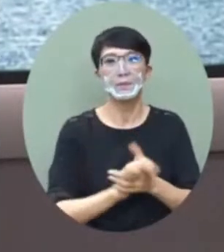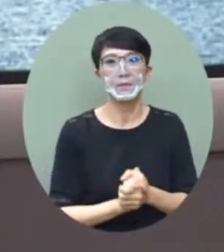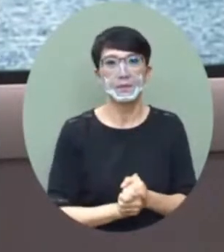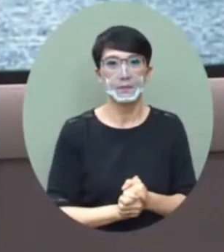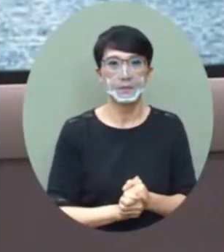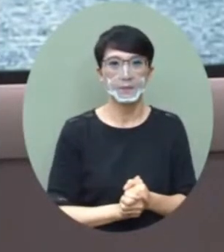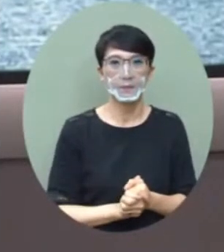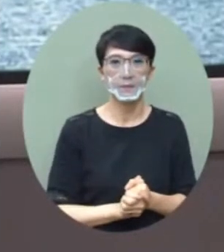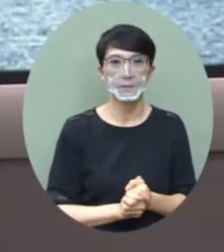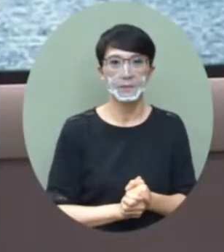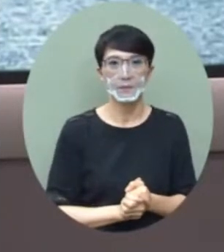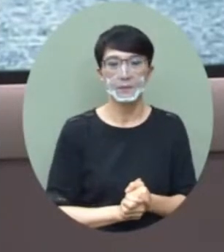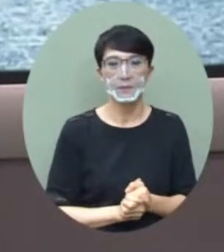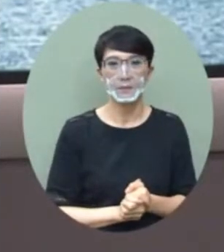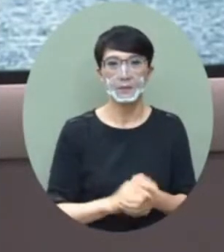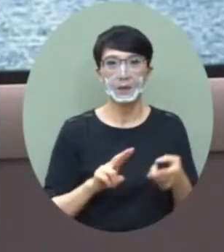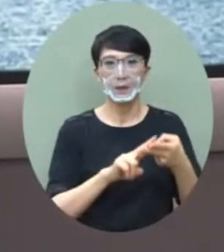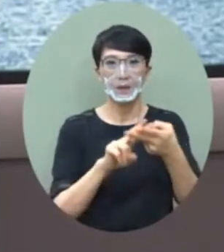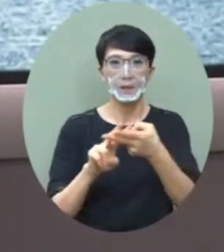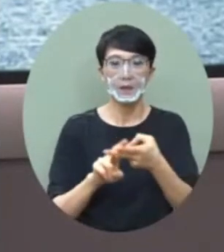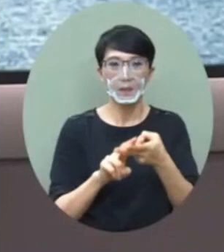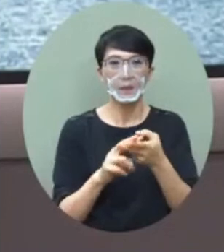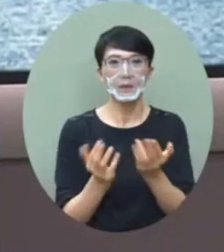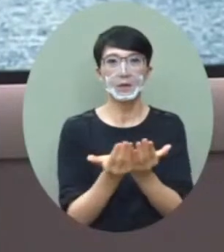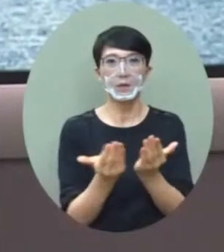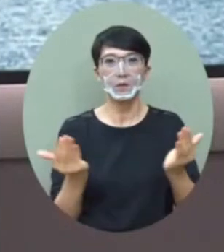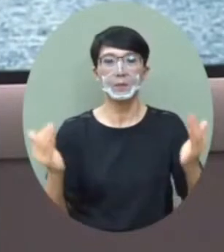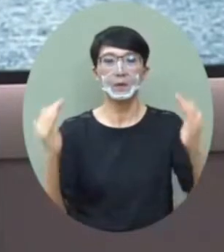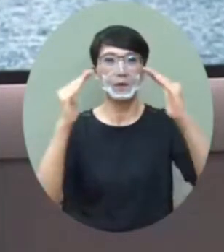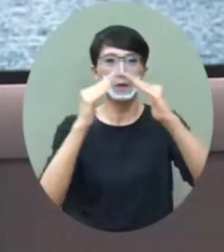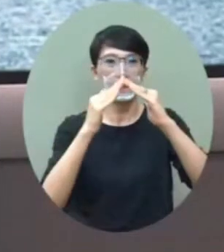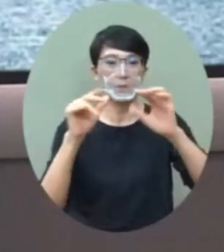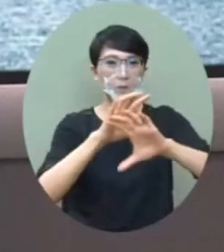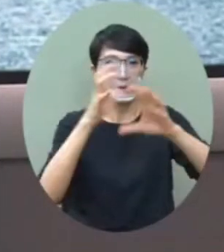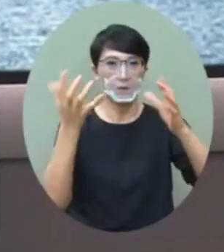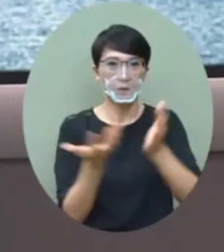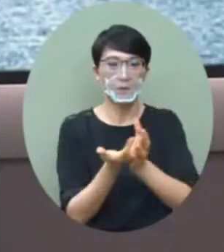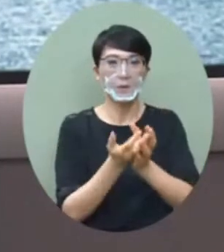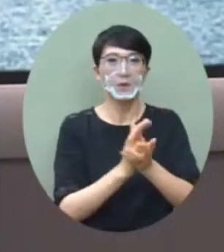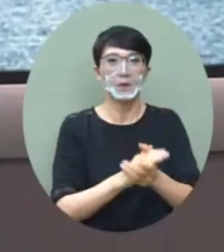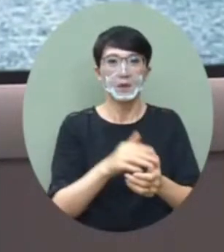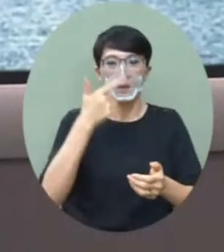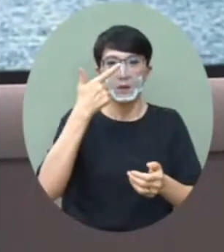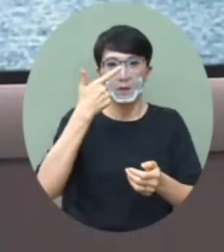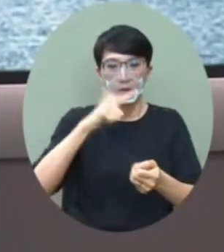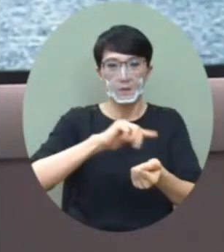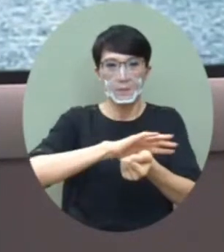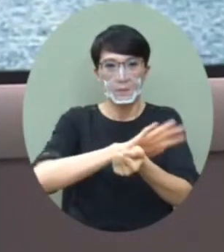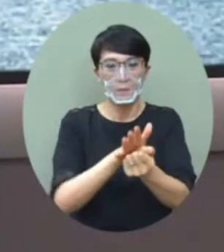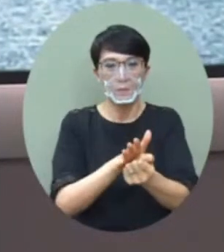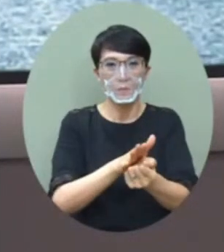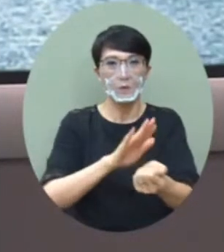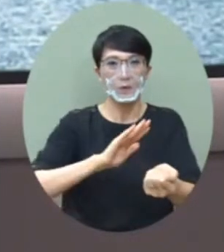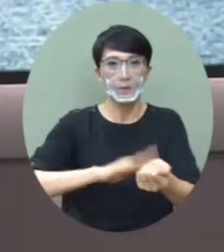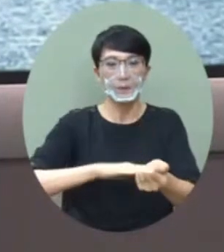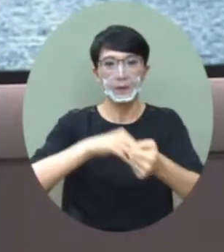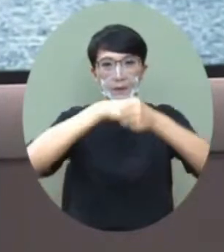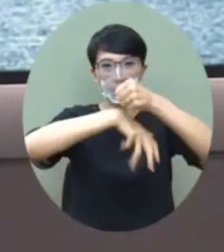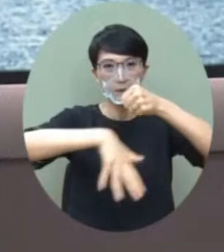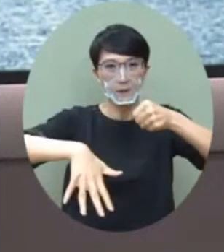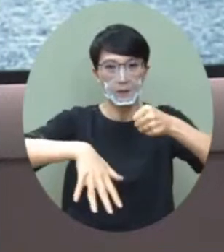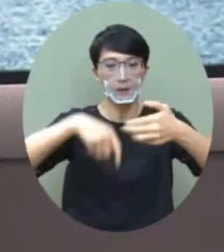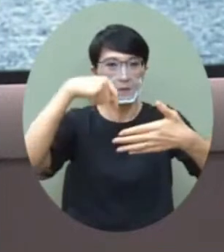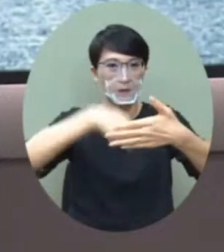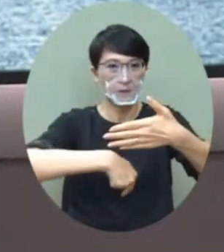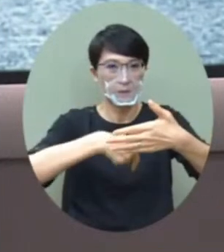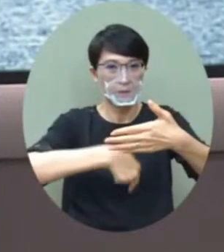administered with the new oral drug, and if so, which type, with such information. Asia World Expo